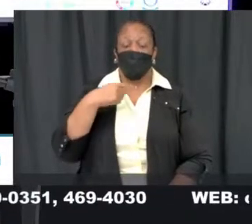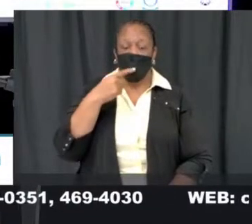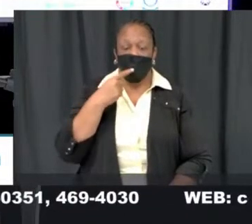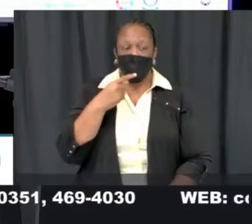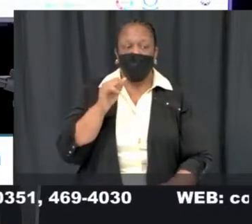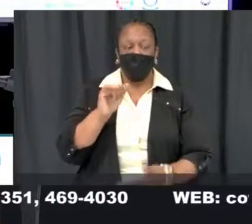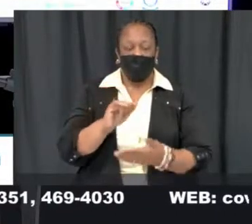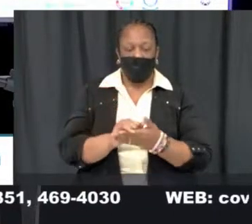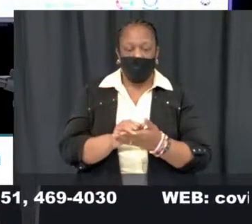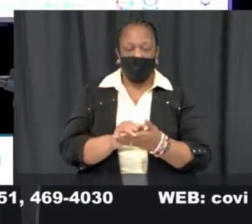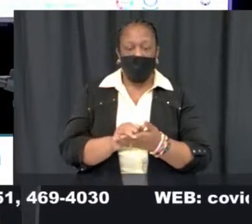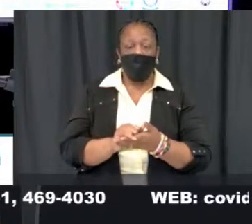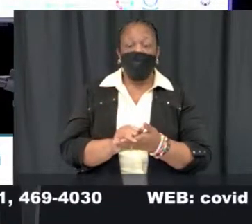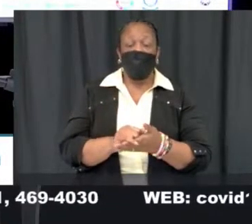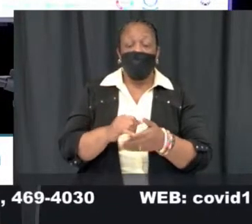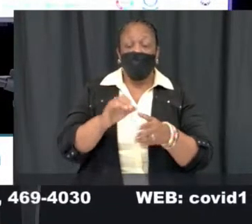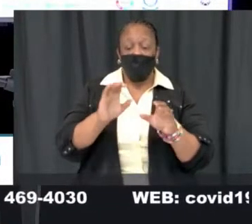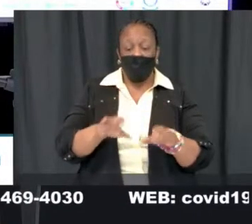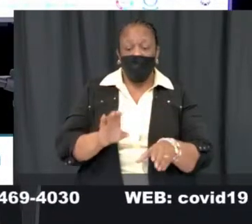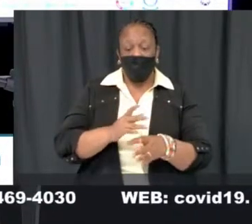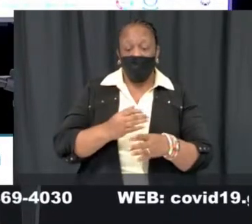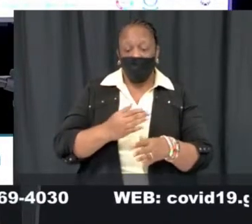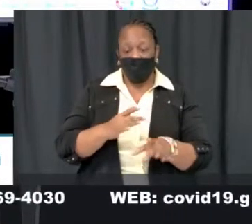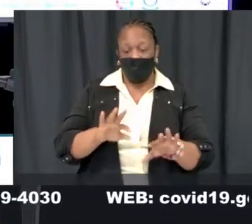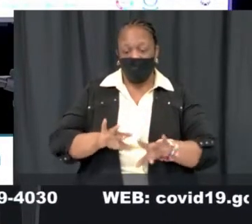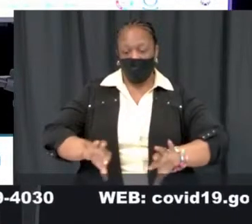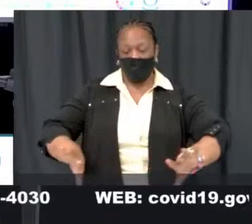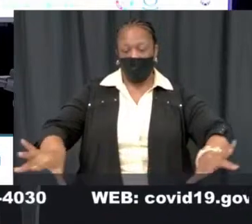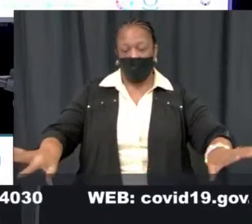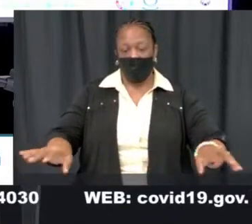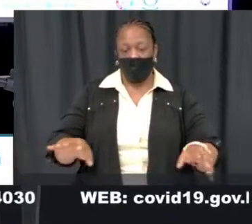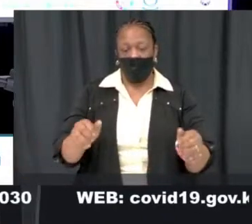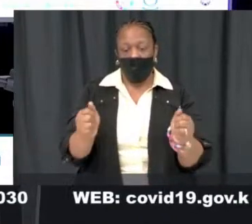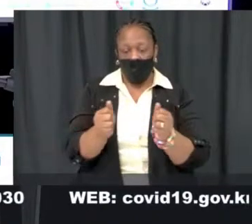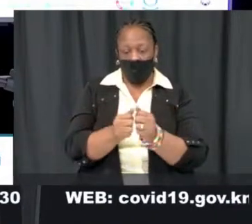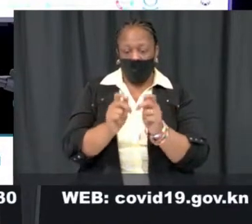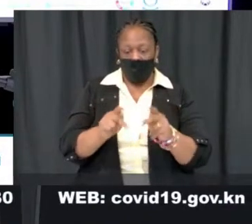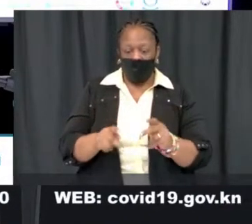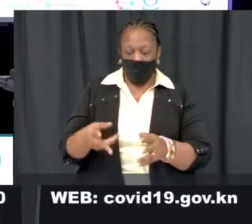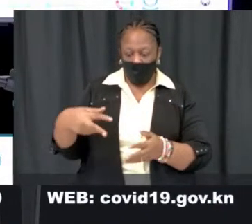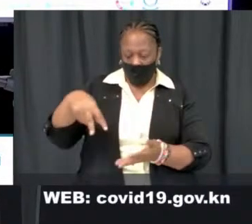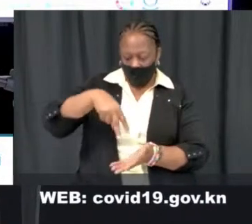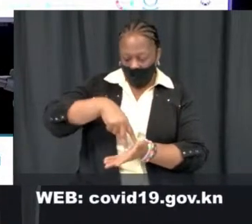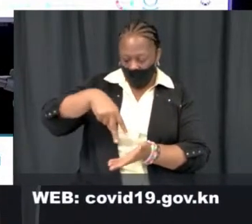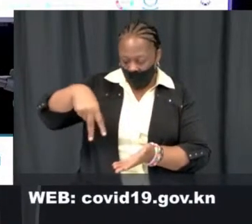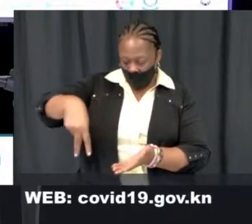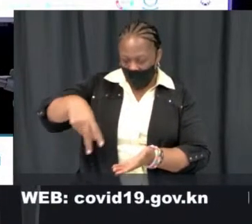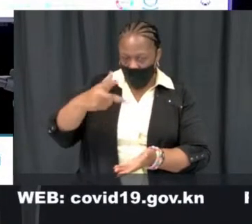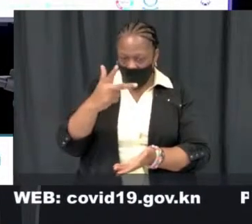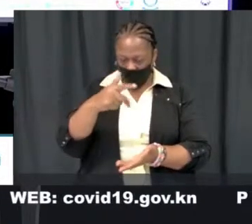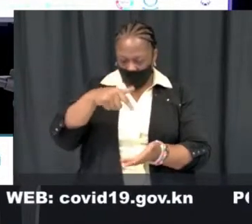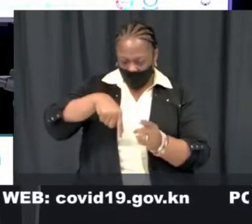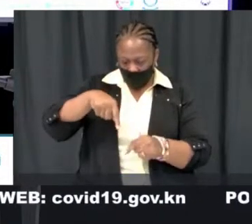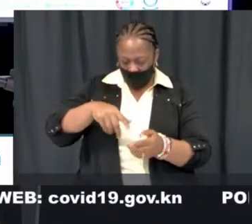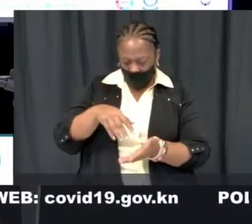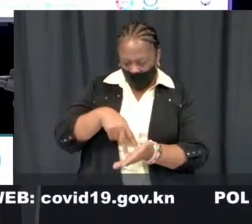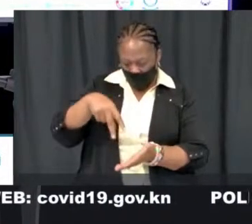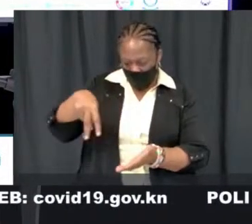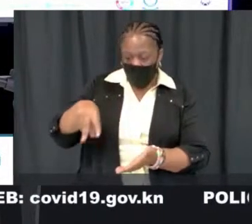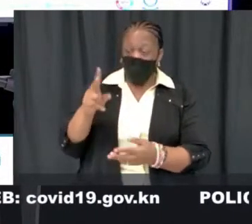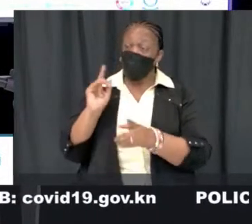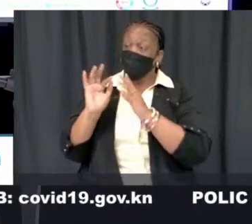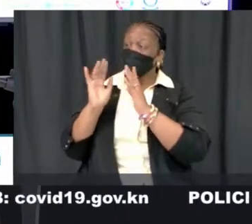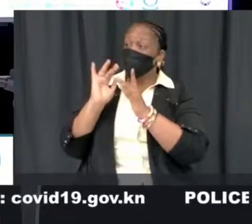between people who are in close contact with each other, typically within 3 feet. A person can be infected